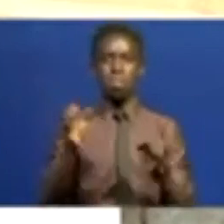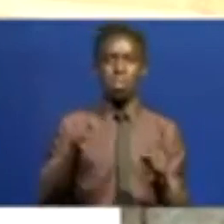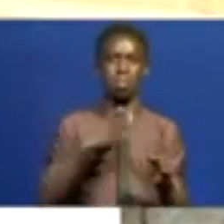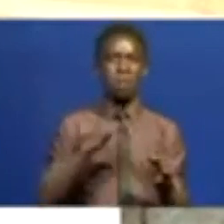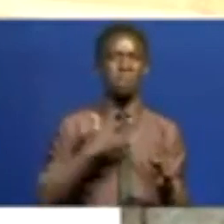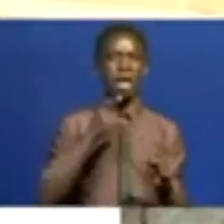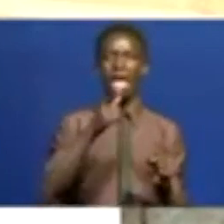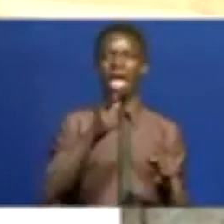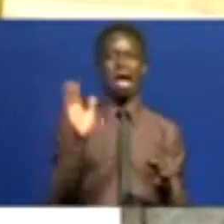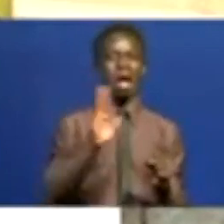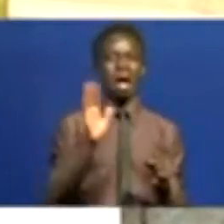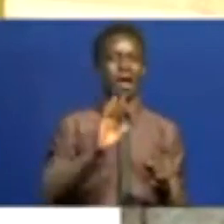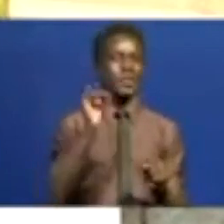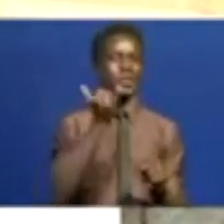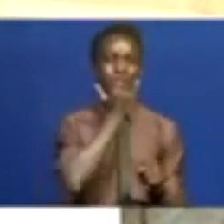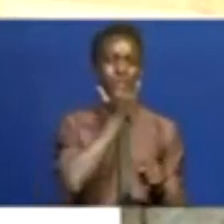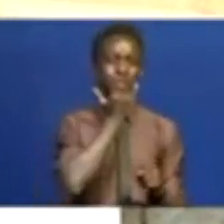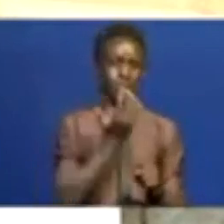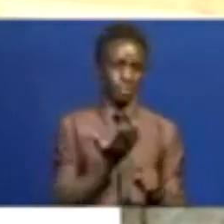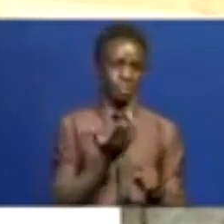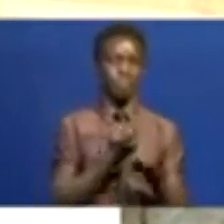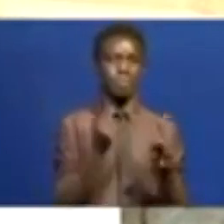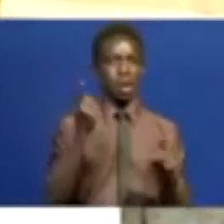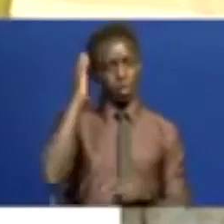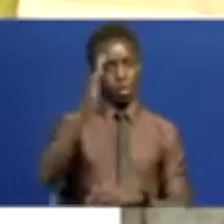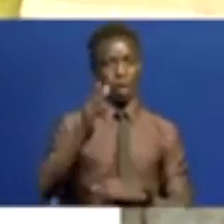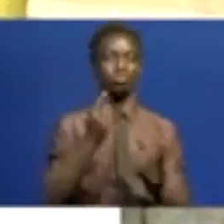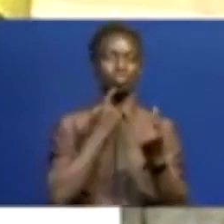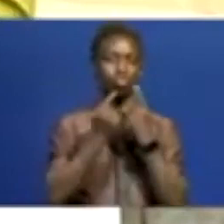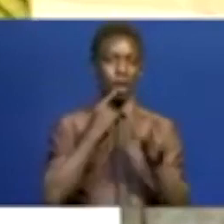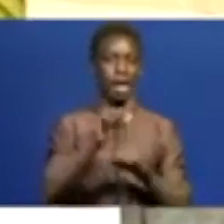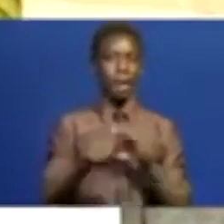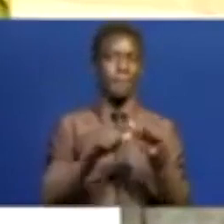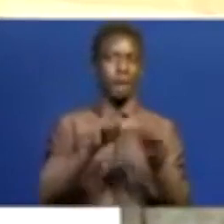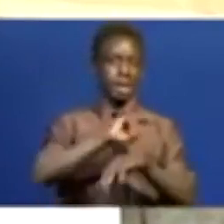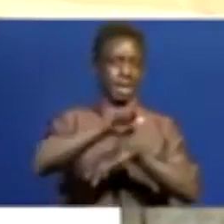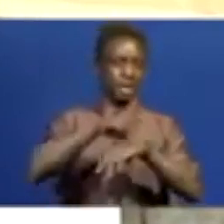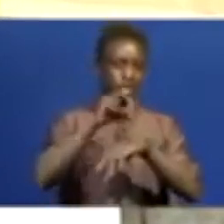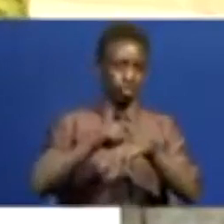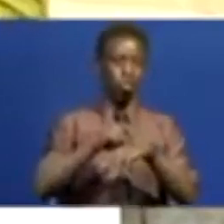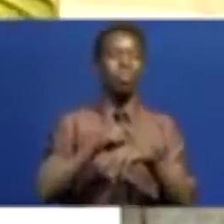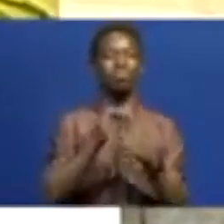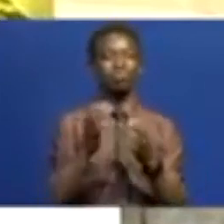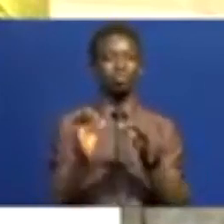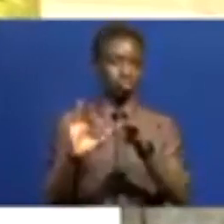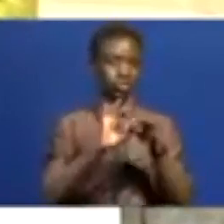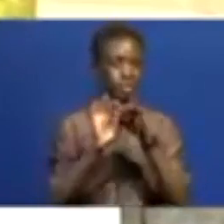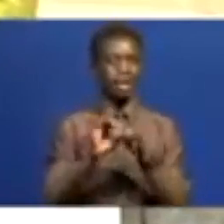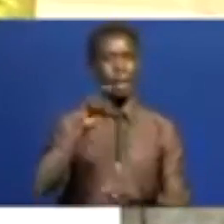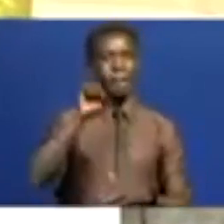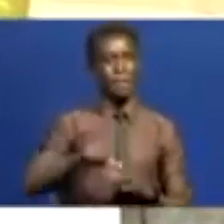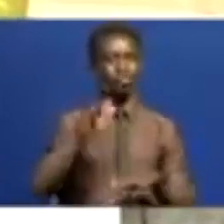So I'm also sure he's going to speak towards national unity. National unity, of course. It's very important to emphasize that the State of the Nation